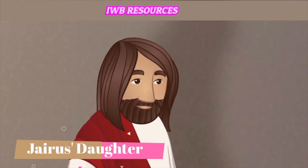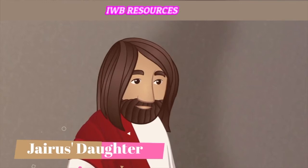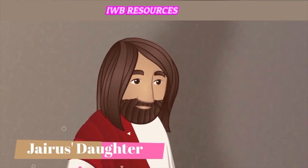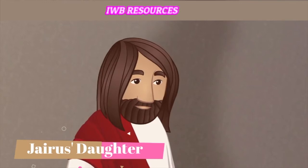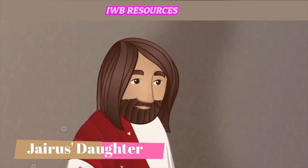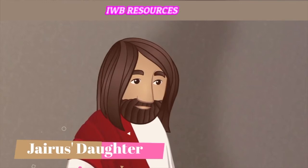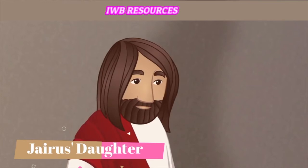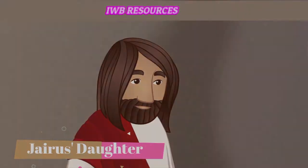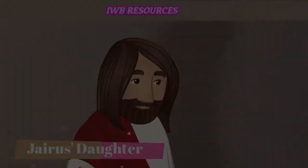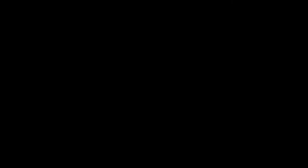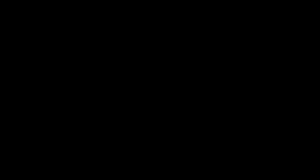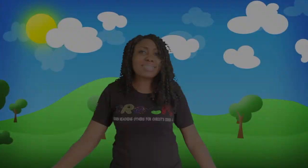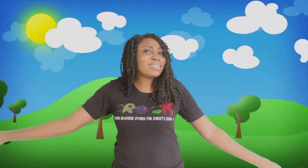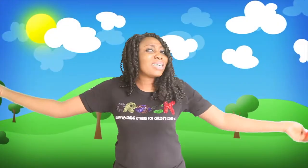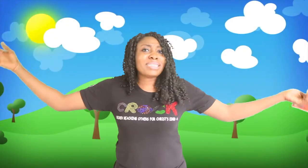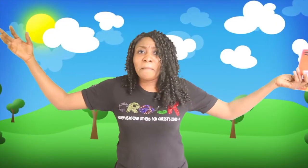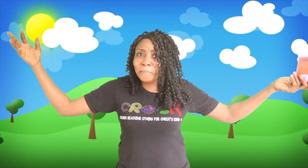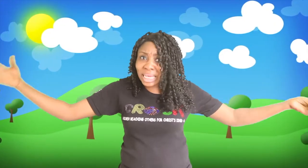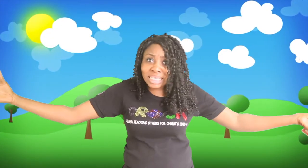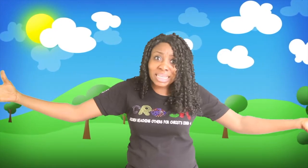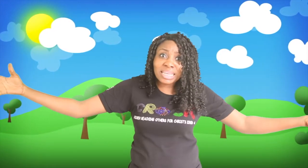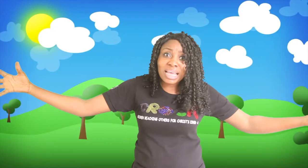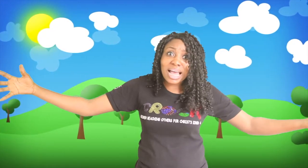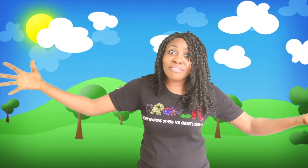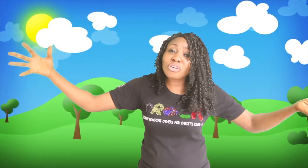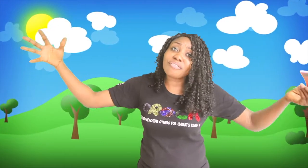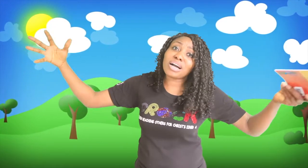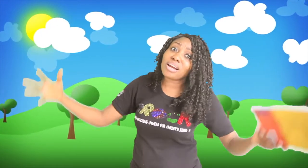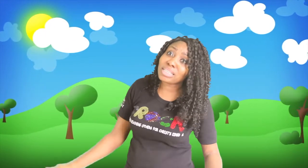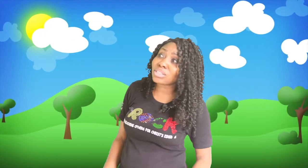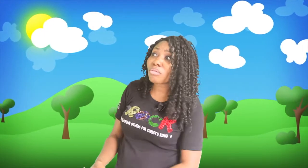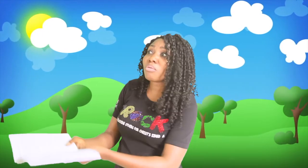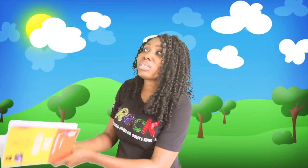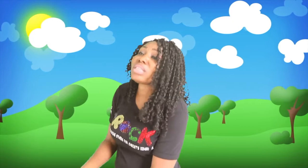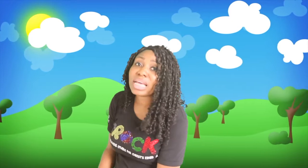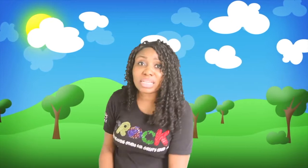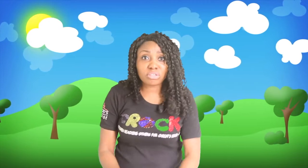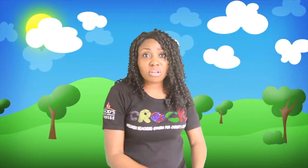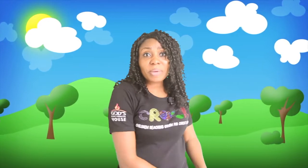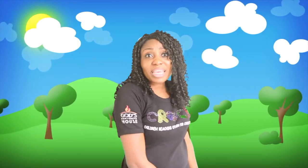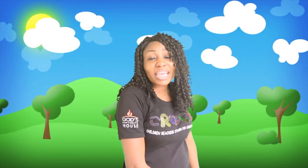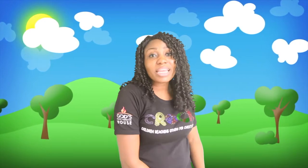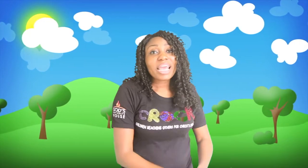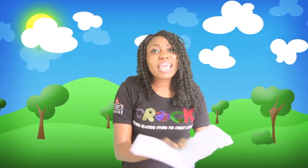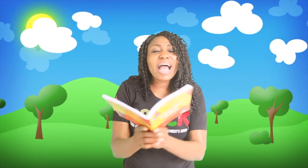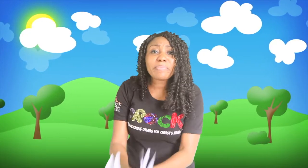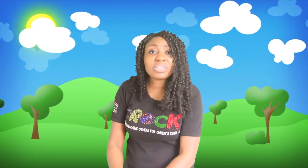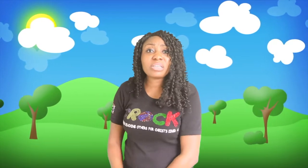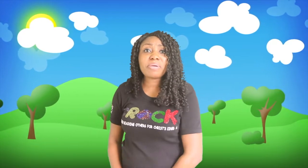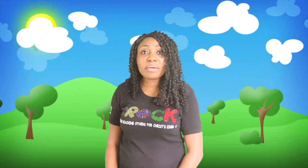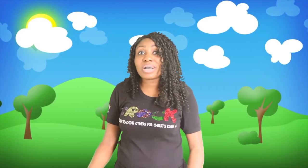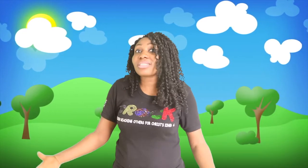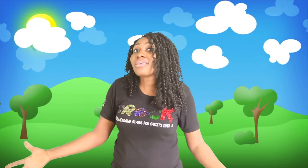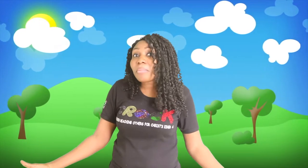anyone what had happened. Isn't that amazing? Have you ever heard that someone was dead and stood up again? It